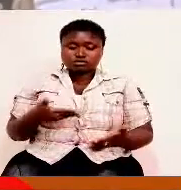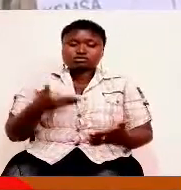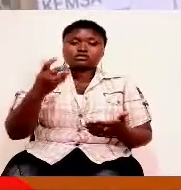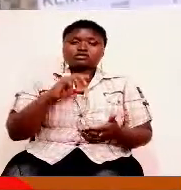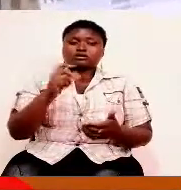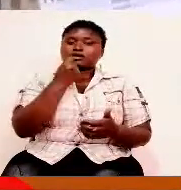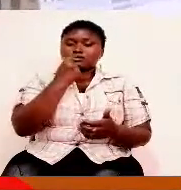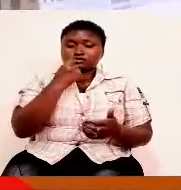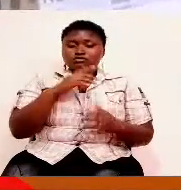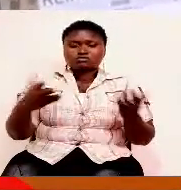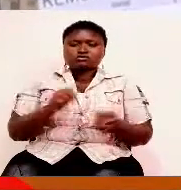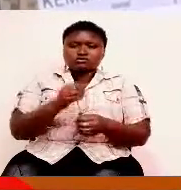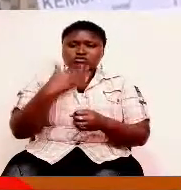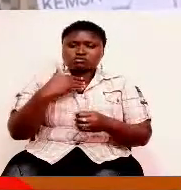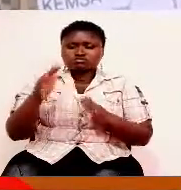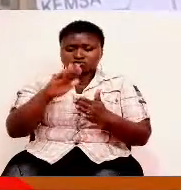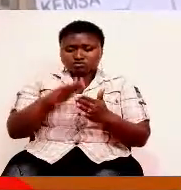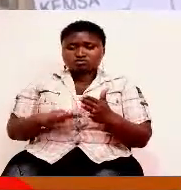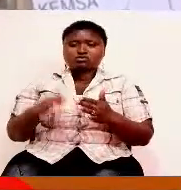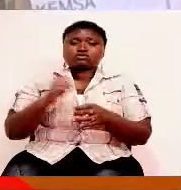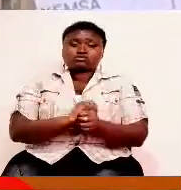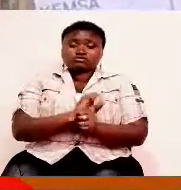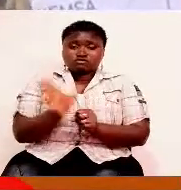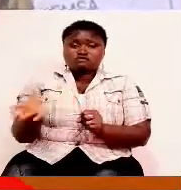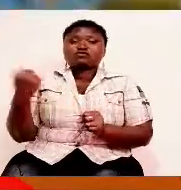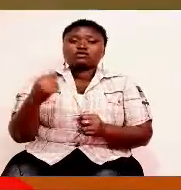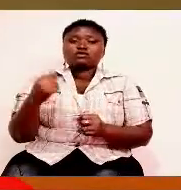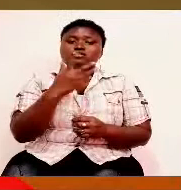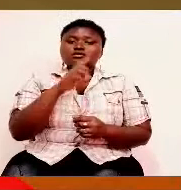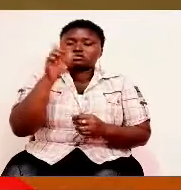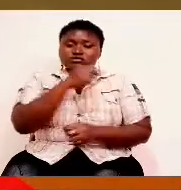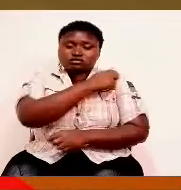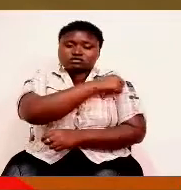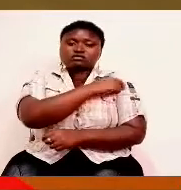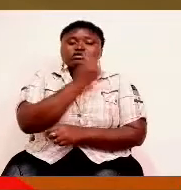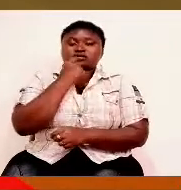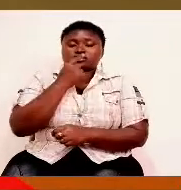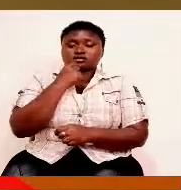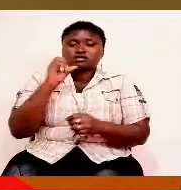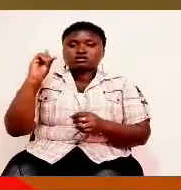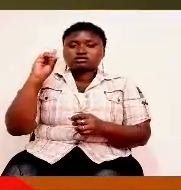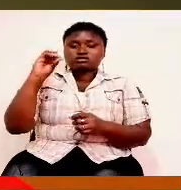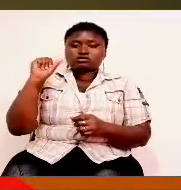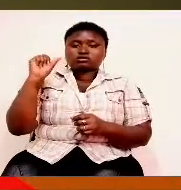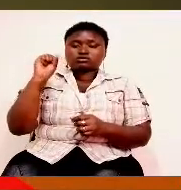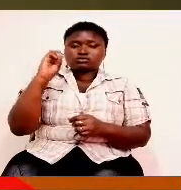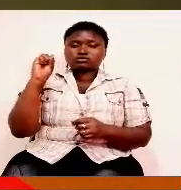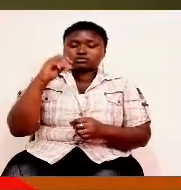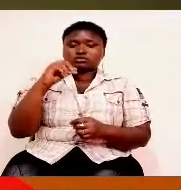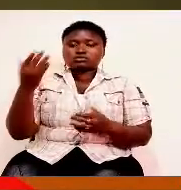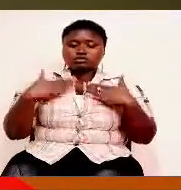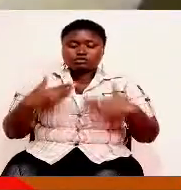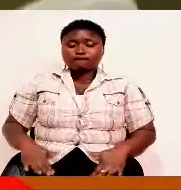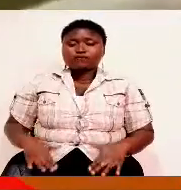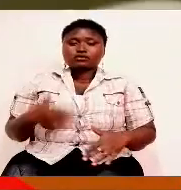ma murimo uyu aria mamukirite njanjo ino ta dose mari na uhoti muiganu mirini yao ya kurwa na homa